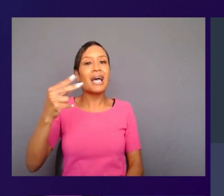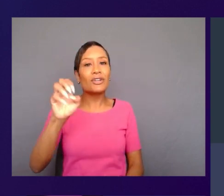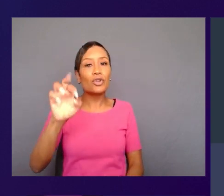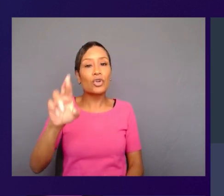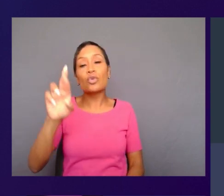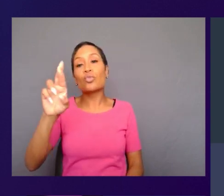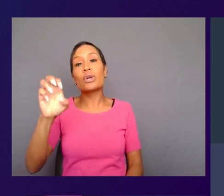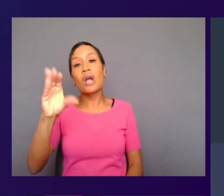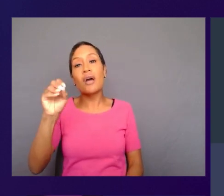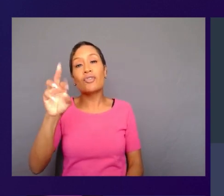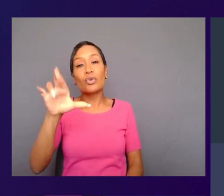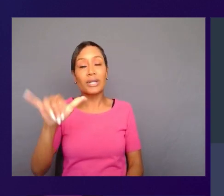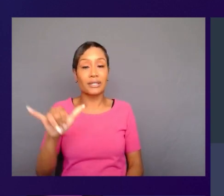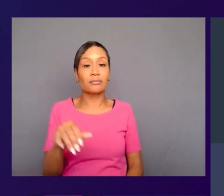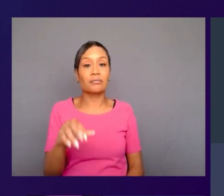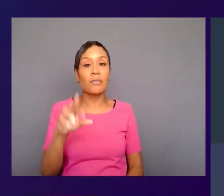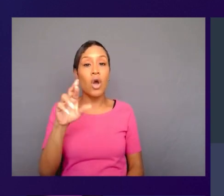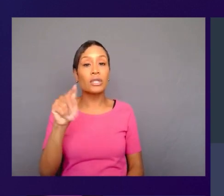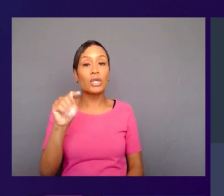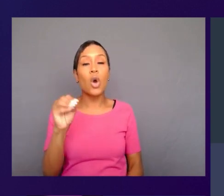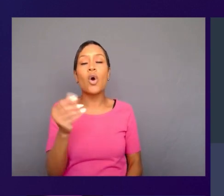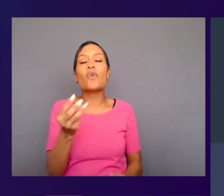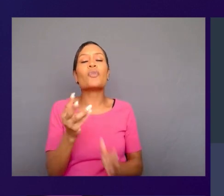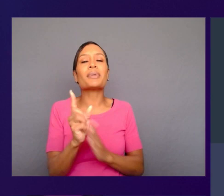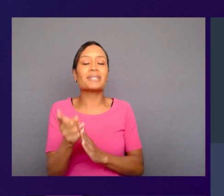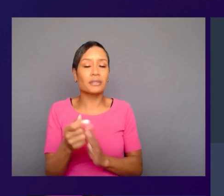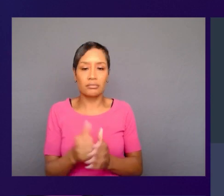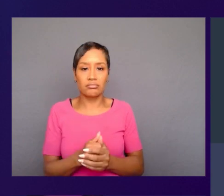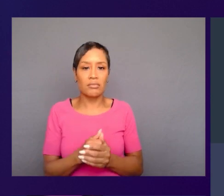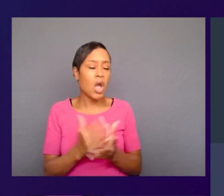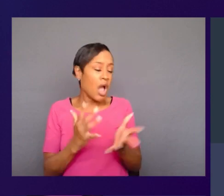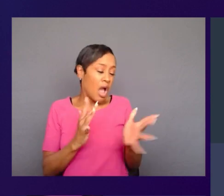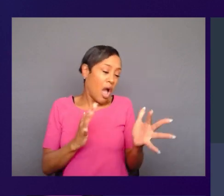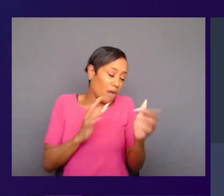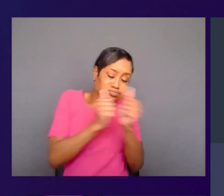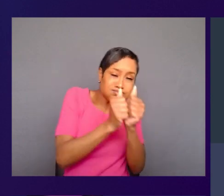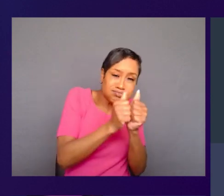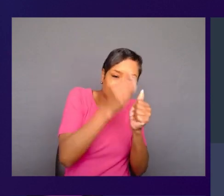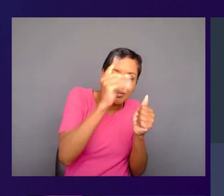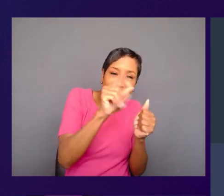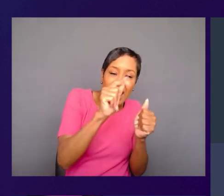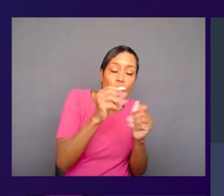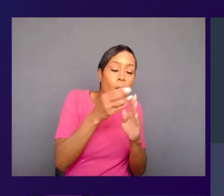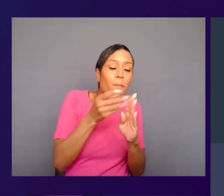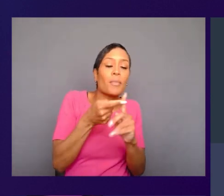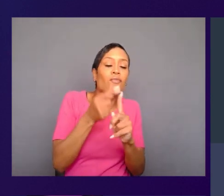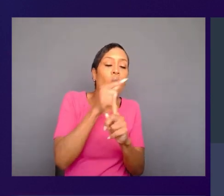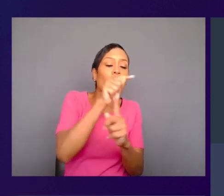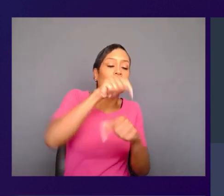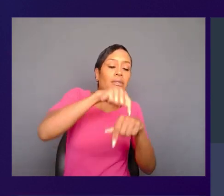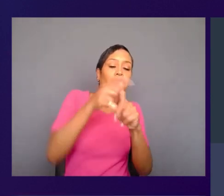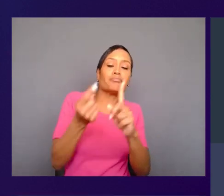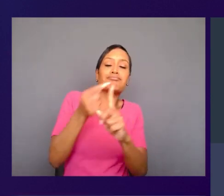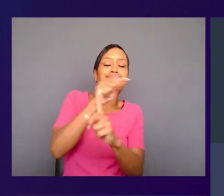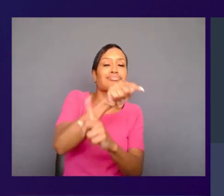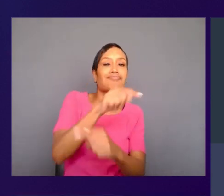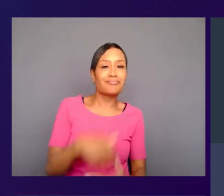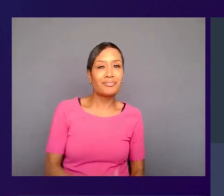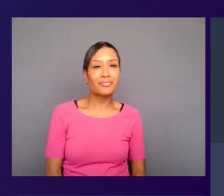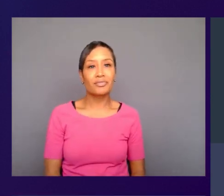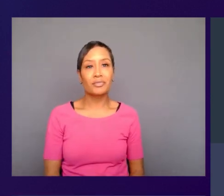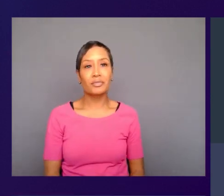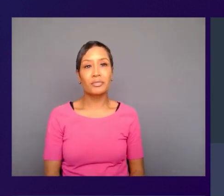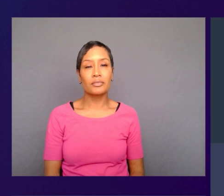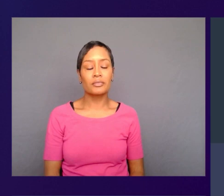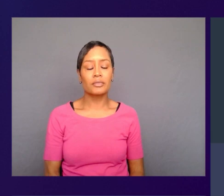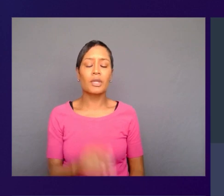minutes. So you can recover your data from the most up-to-date, or you can a previous point in time. So as part of a